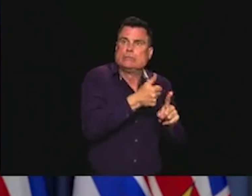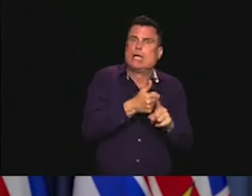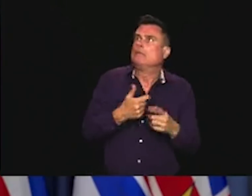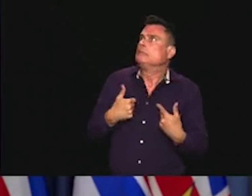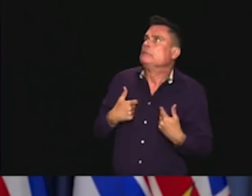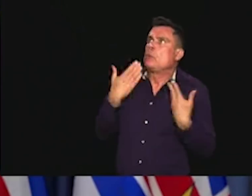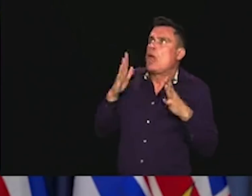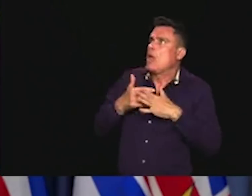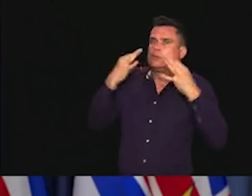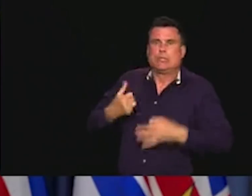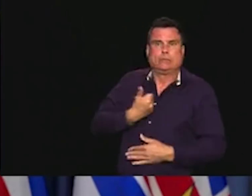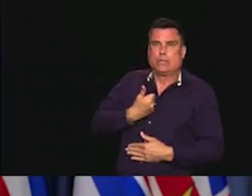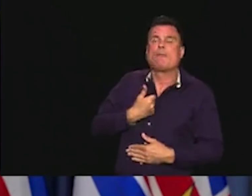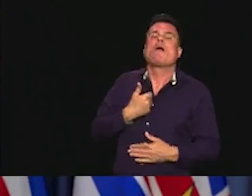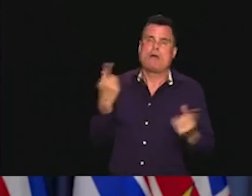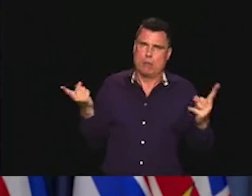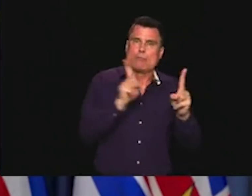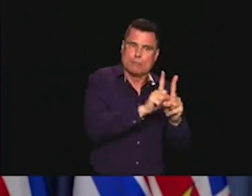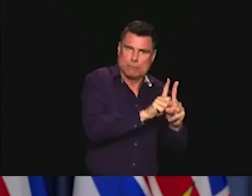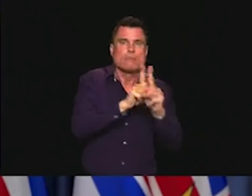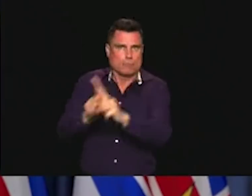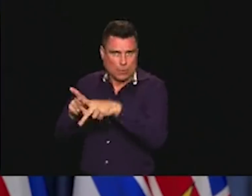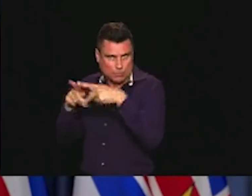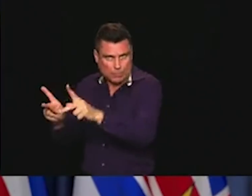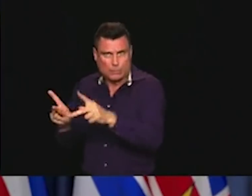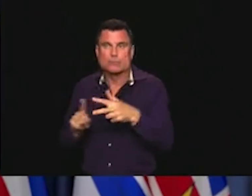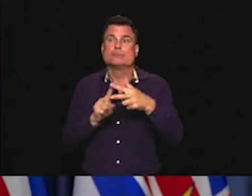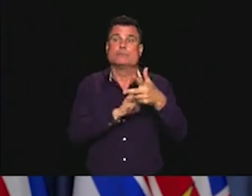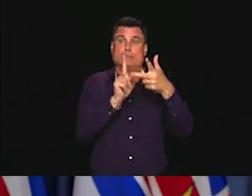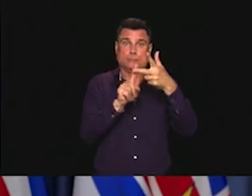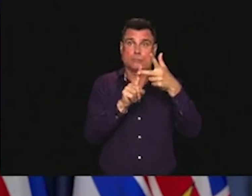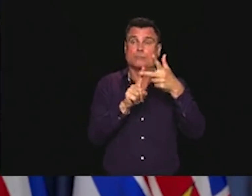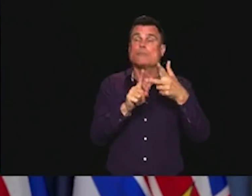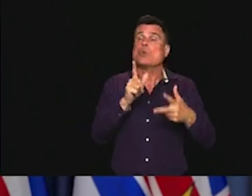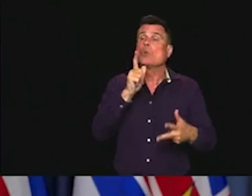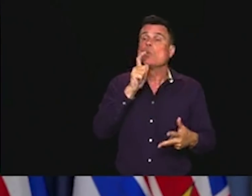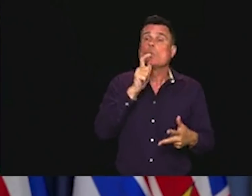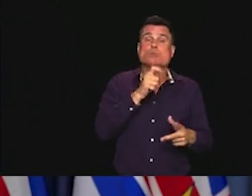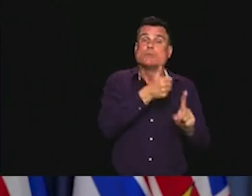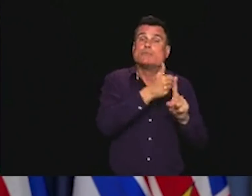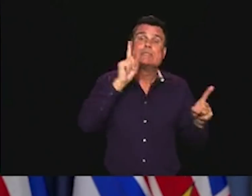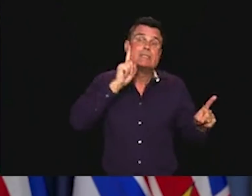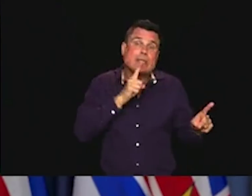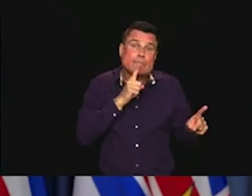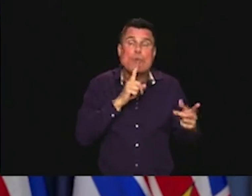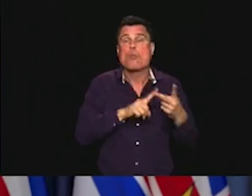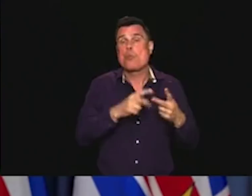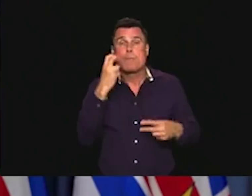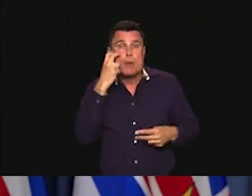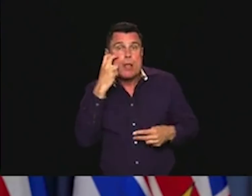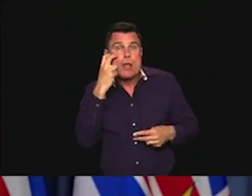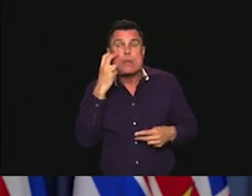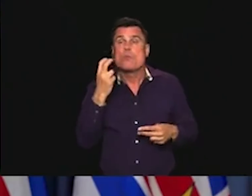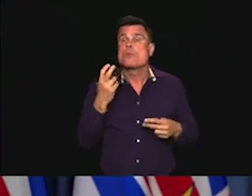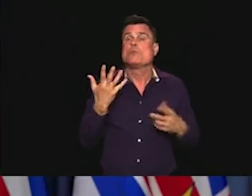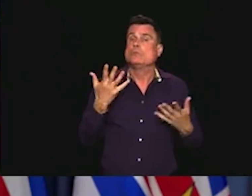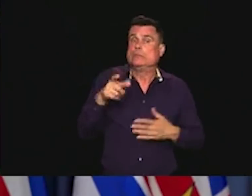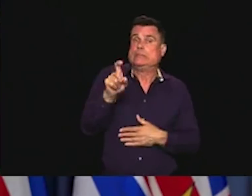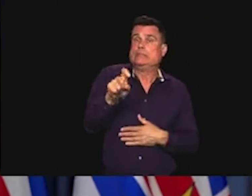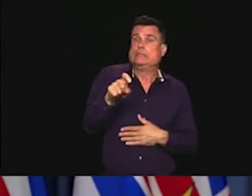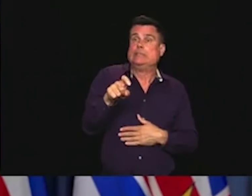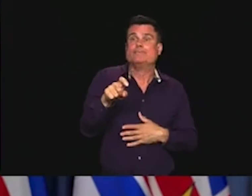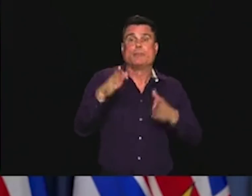important decisions around essential visits. And I just wanted to read the three specific considerations here that